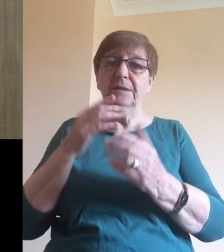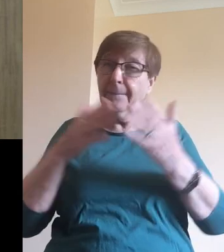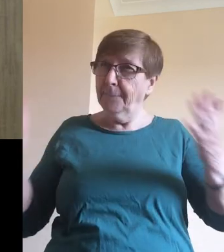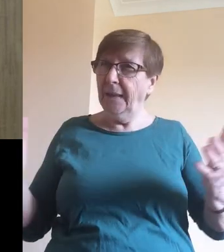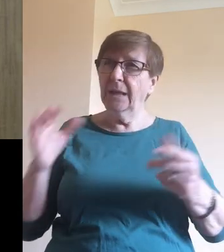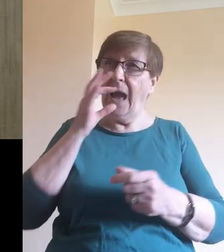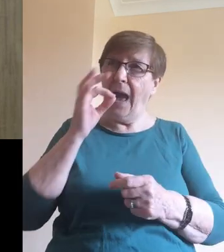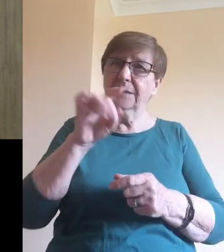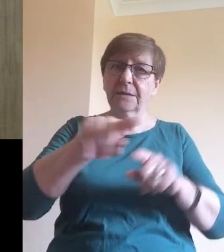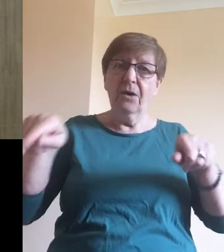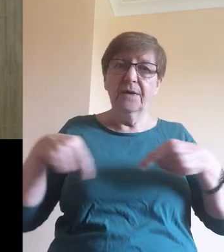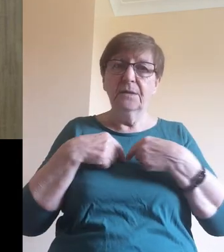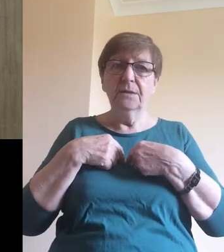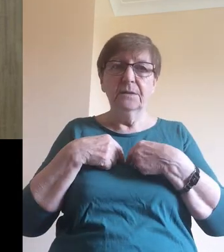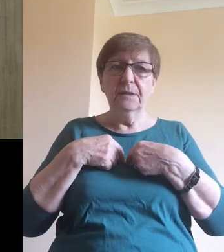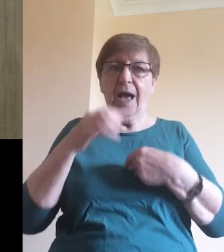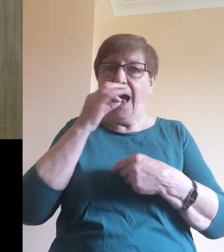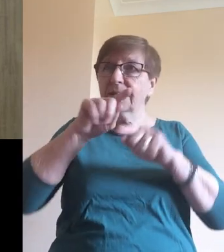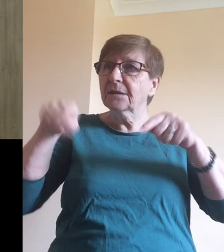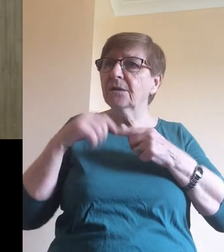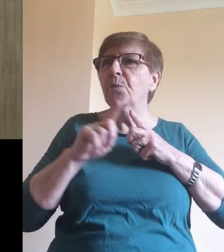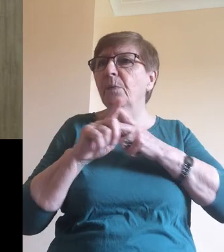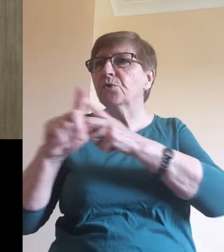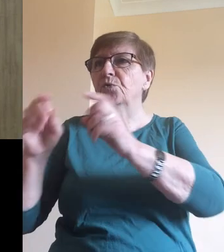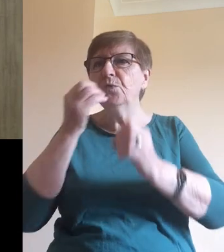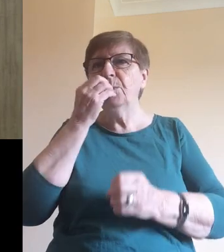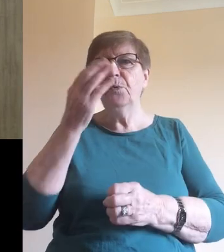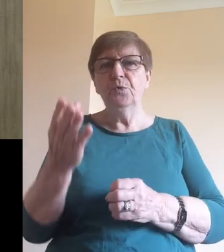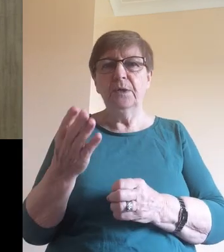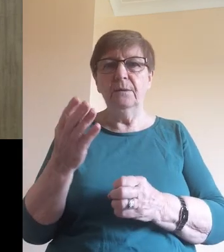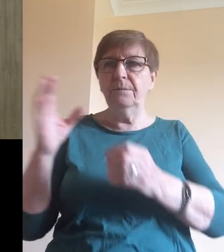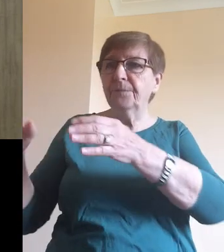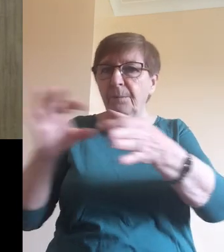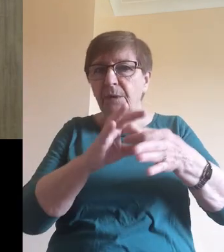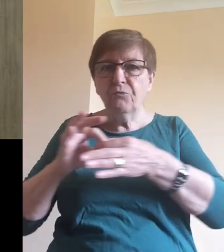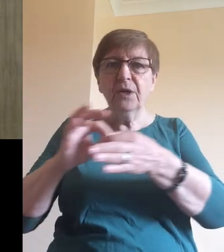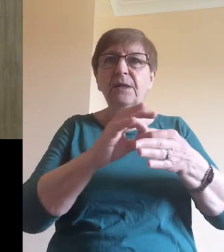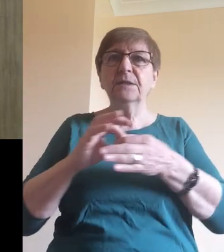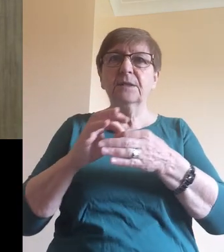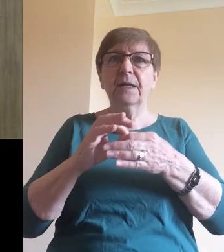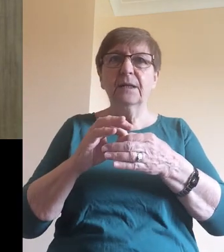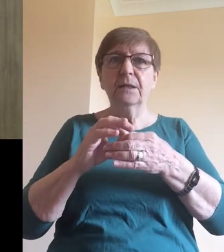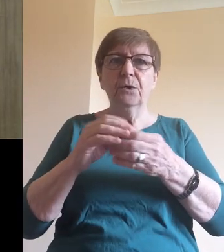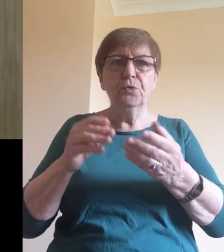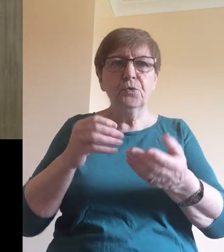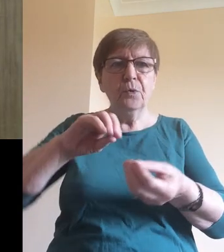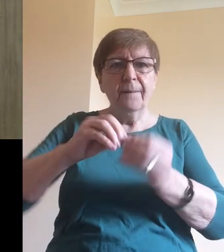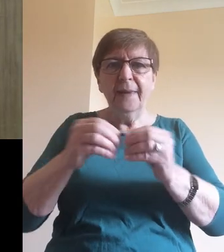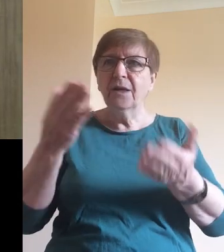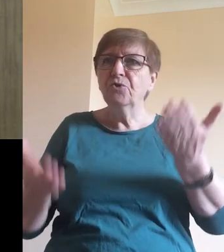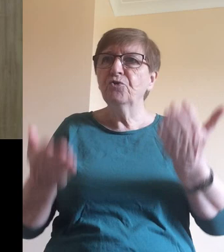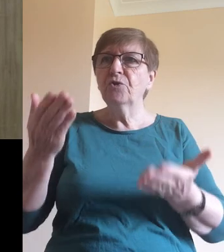task. It asks us to pursue beauty, to be reconcilers, to engage in causes for justice, to care